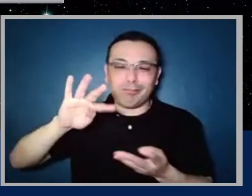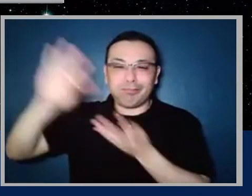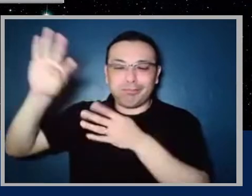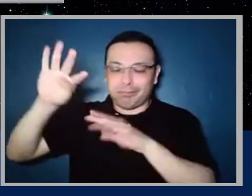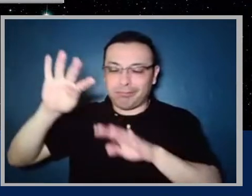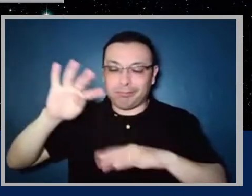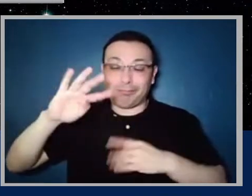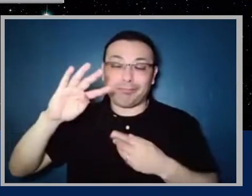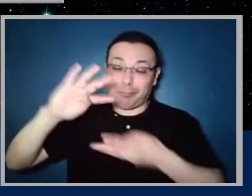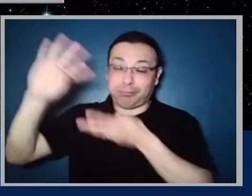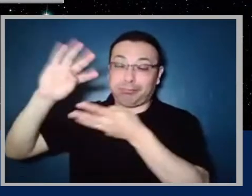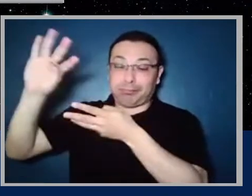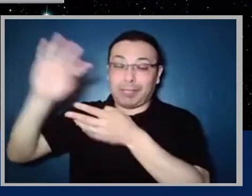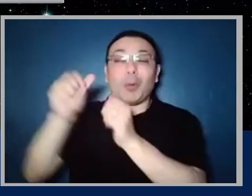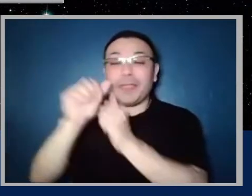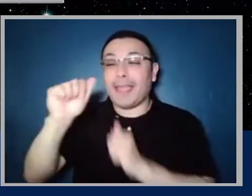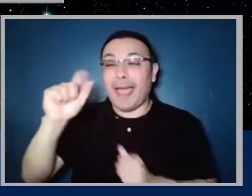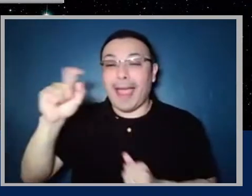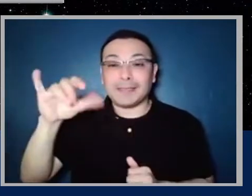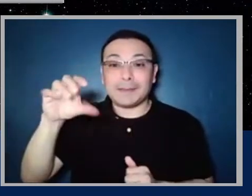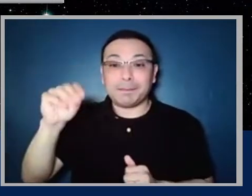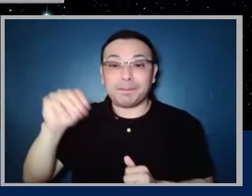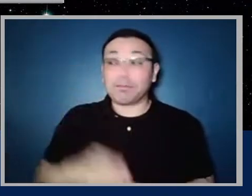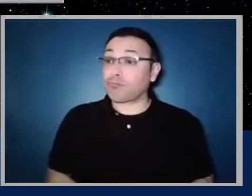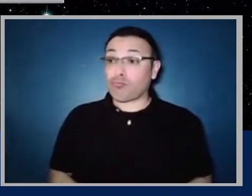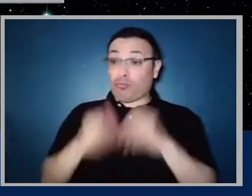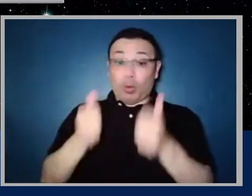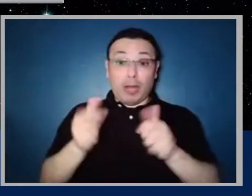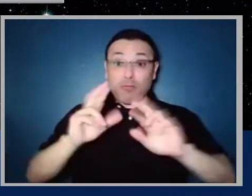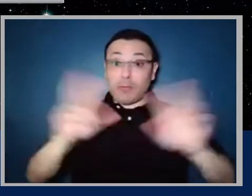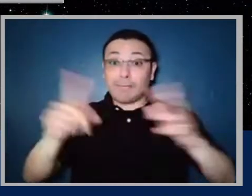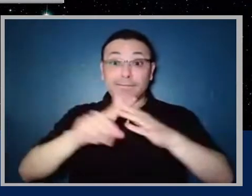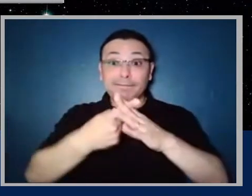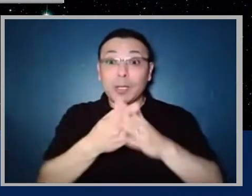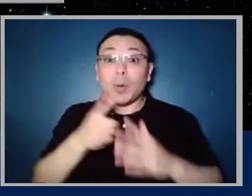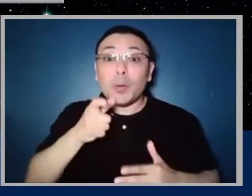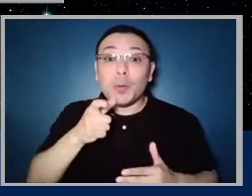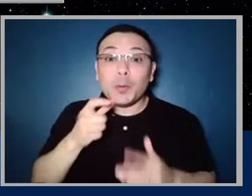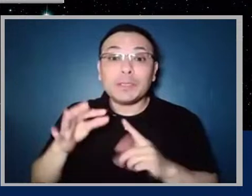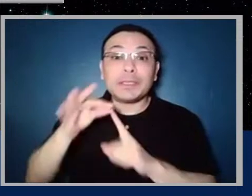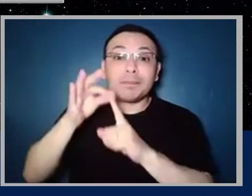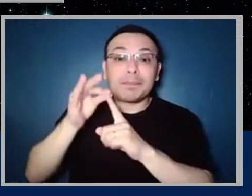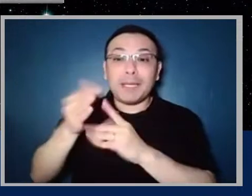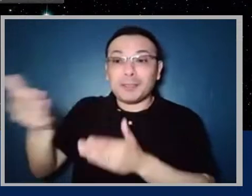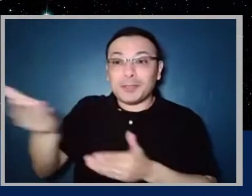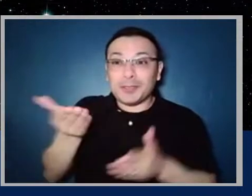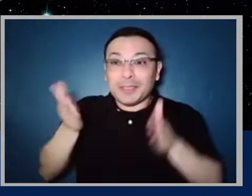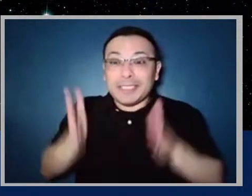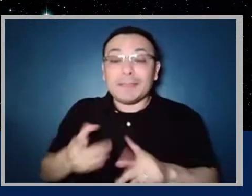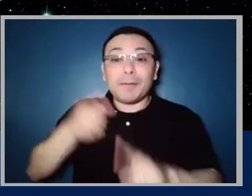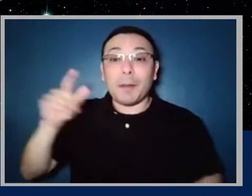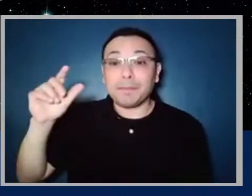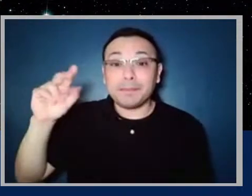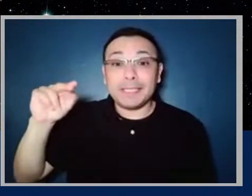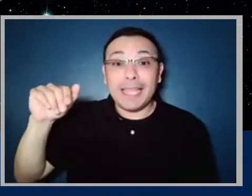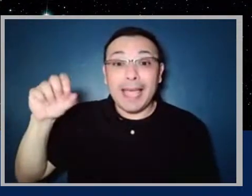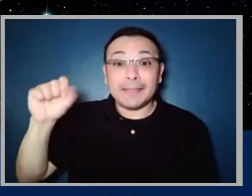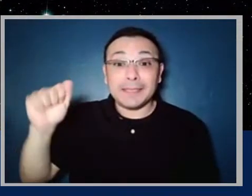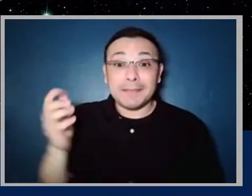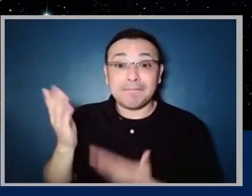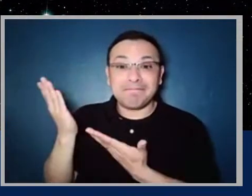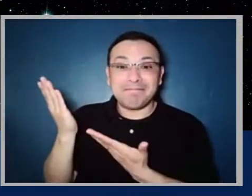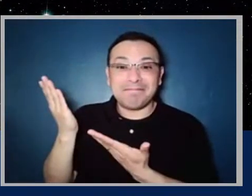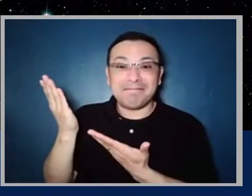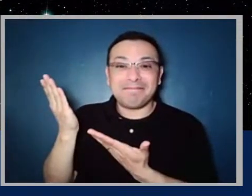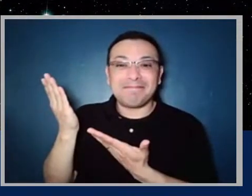up for us. Let's hop right in. Shall we bring in our special guests from NASA? Yeah. All right, let's do it. All right, I think that's this button. Yeah. Cool, I